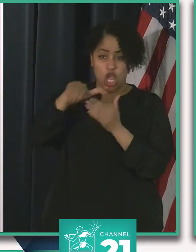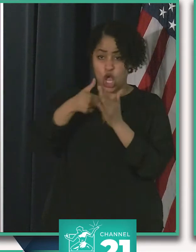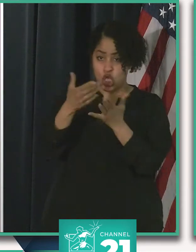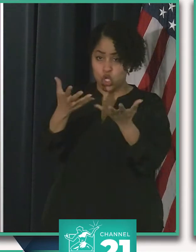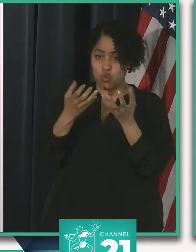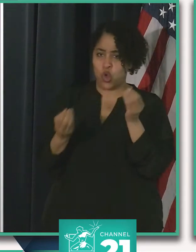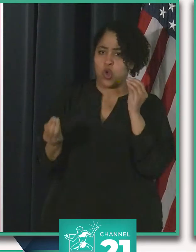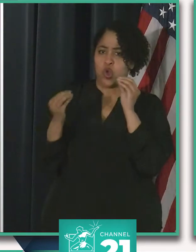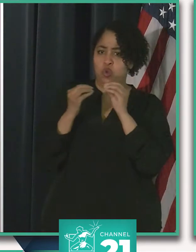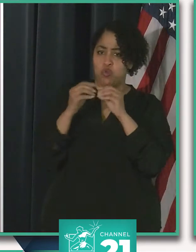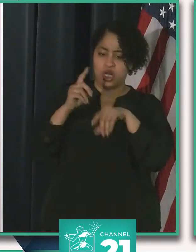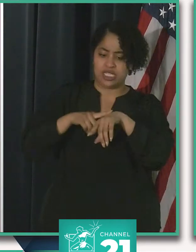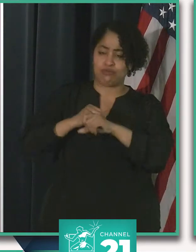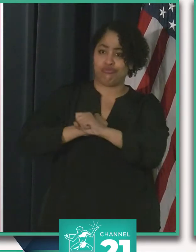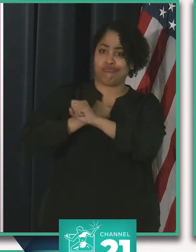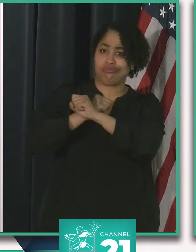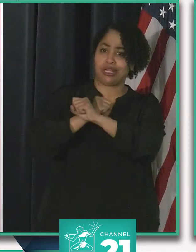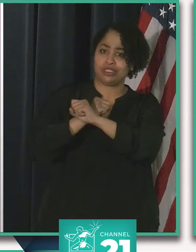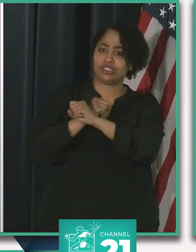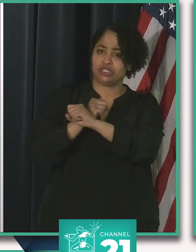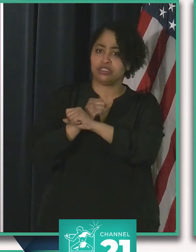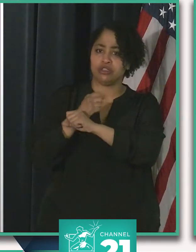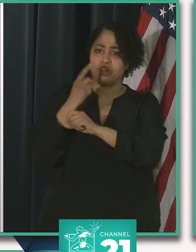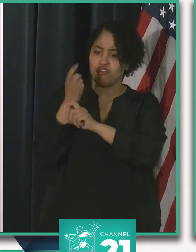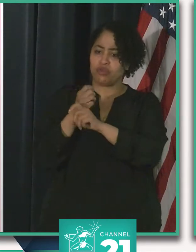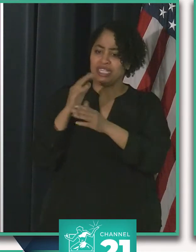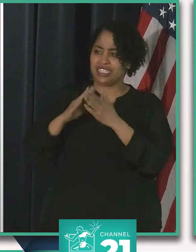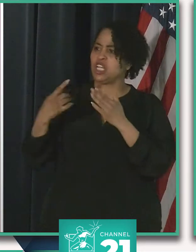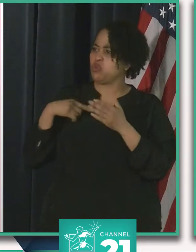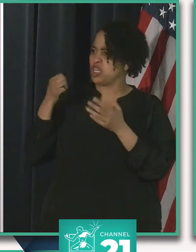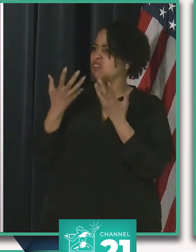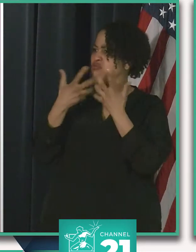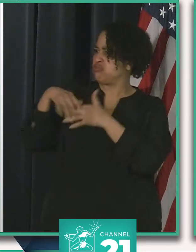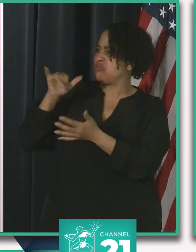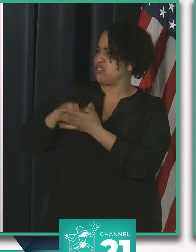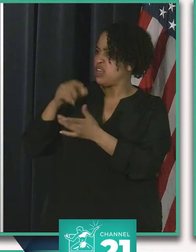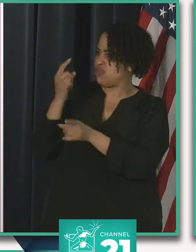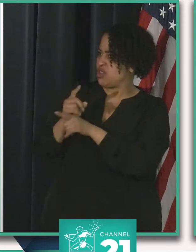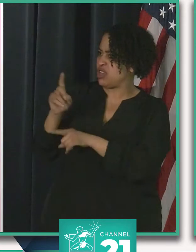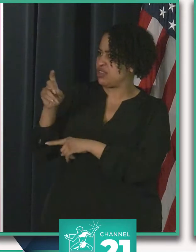is more time to protect you for the city, not to pull it out, Conrad, we can work that out, can't we?